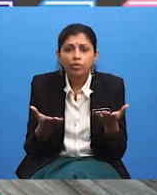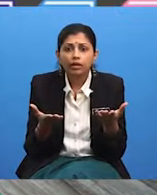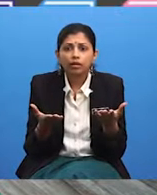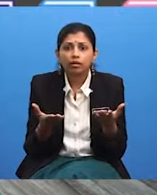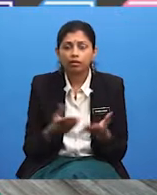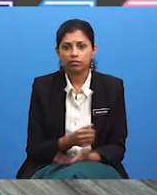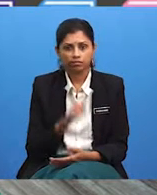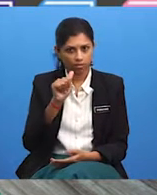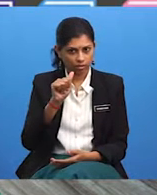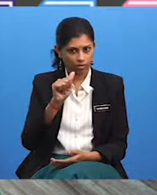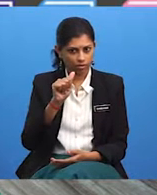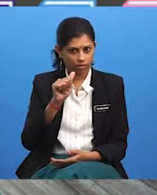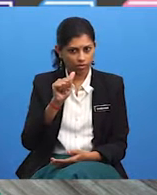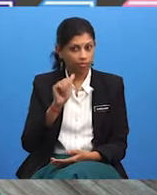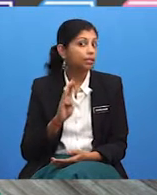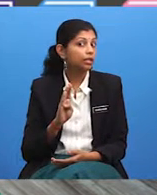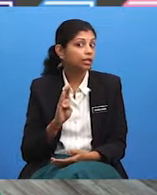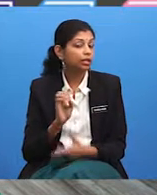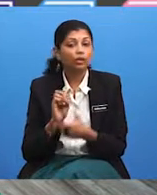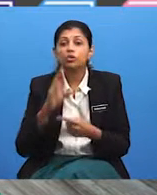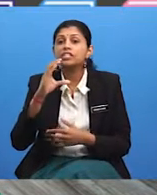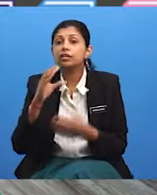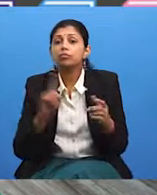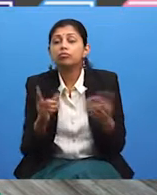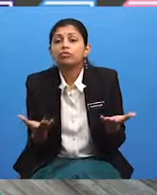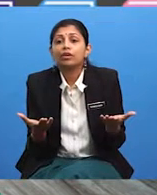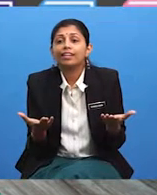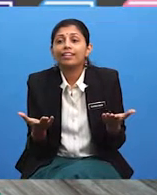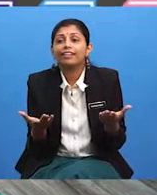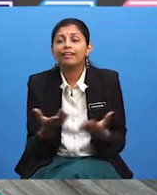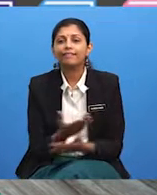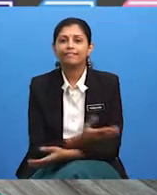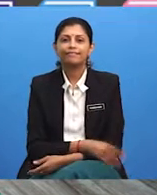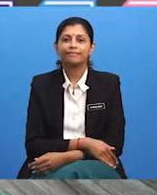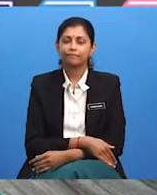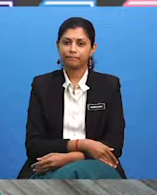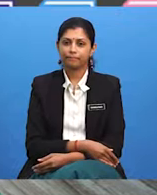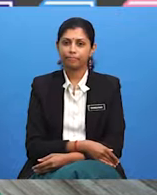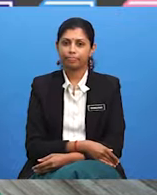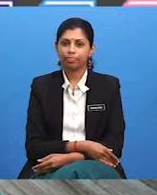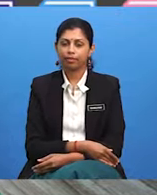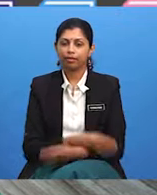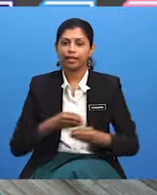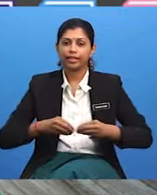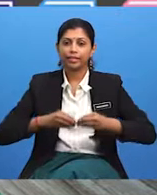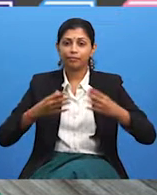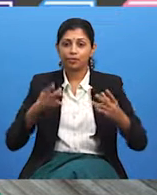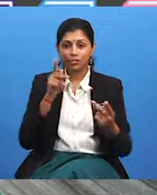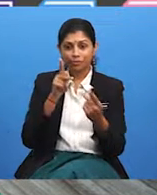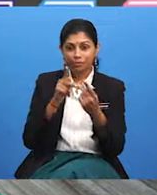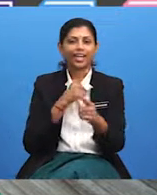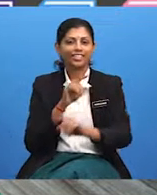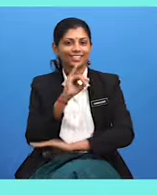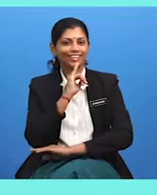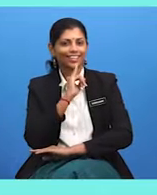A, B, or C? The most accurate answer